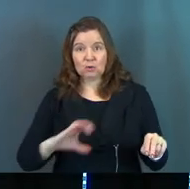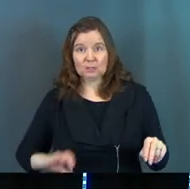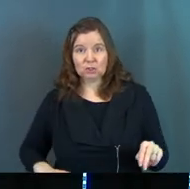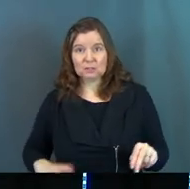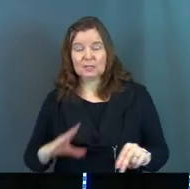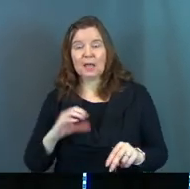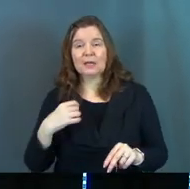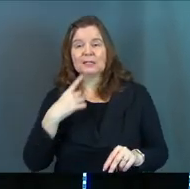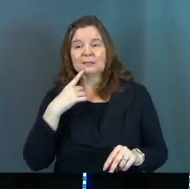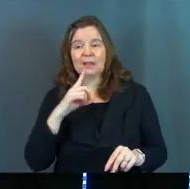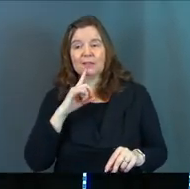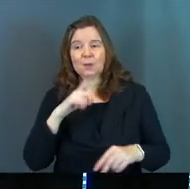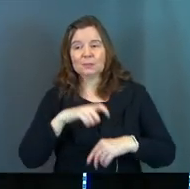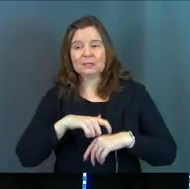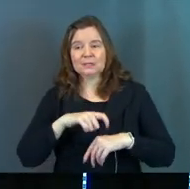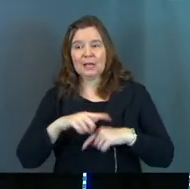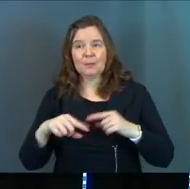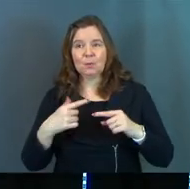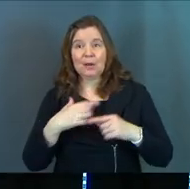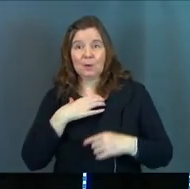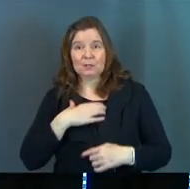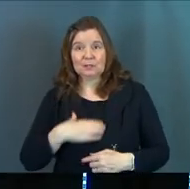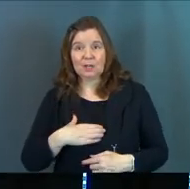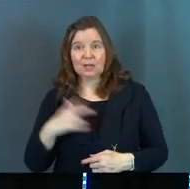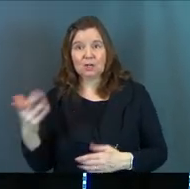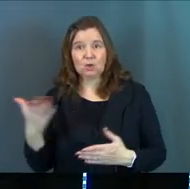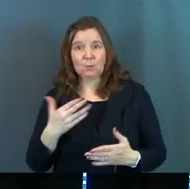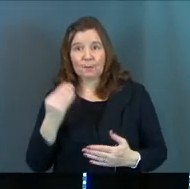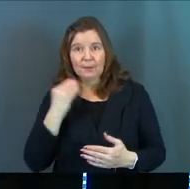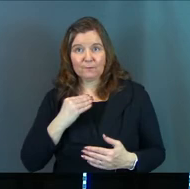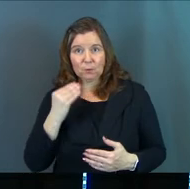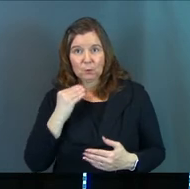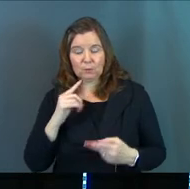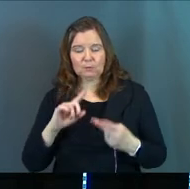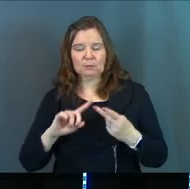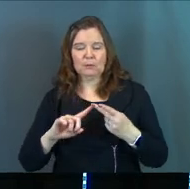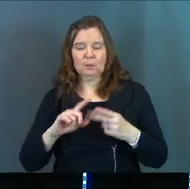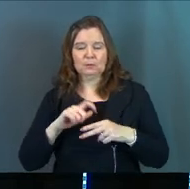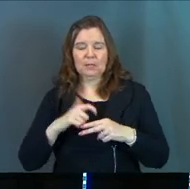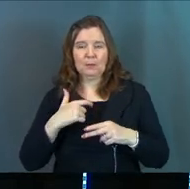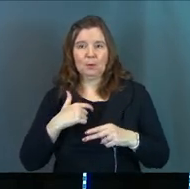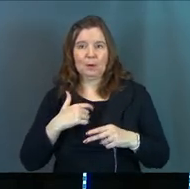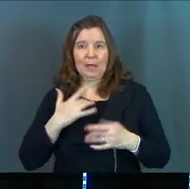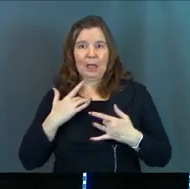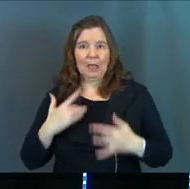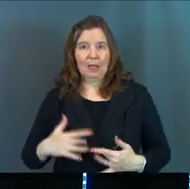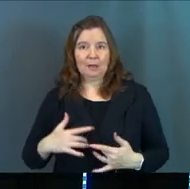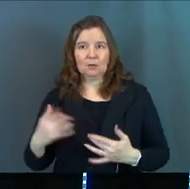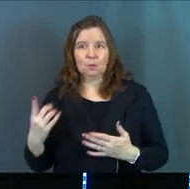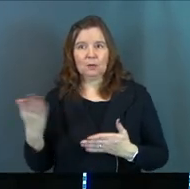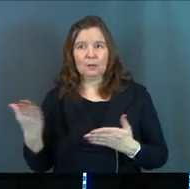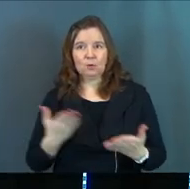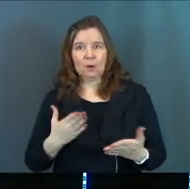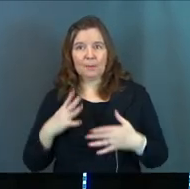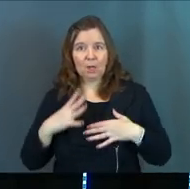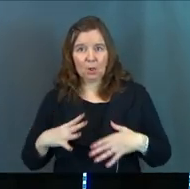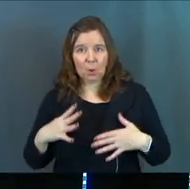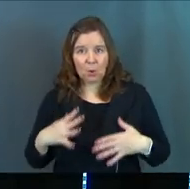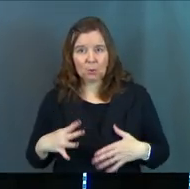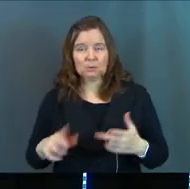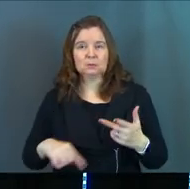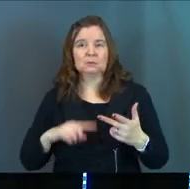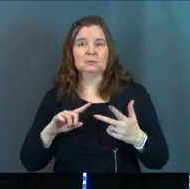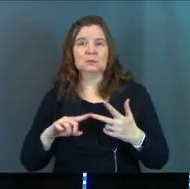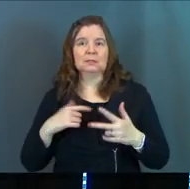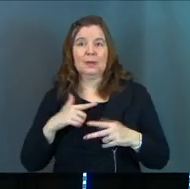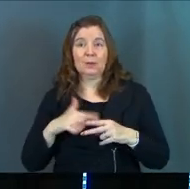Christians and he says, "There was a time when I was hungry and you brought me food. There was a time when I was naked and you're the one who brought me clothing.